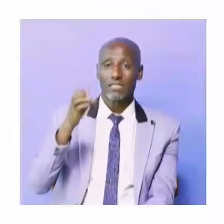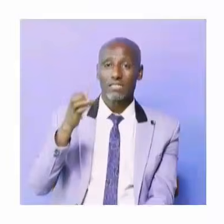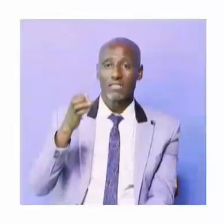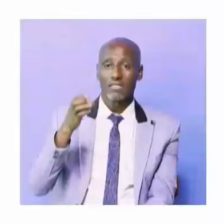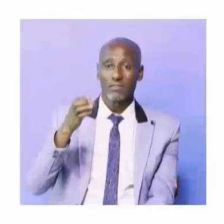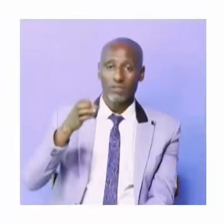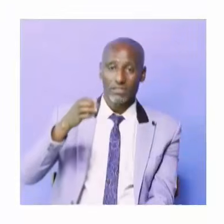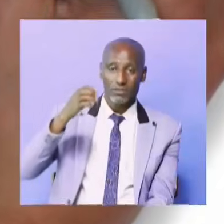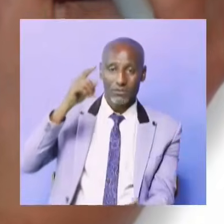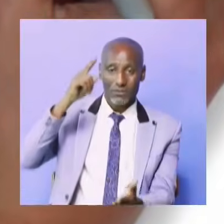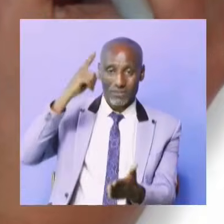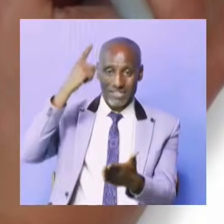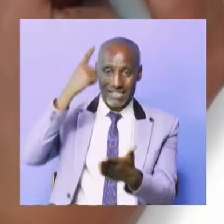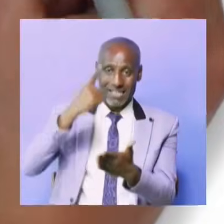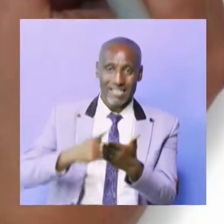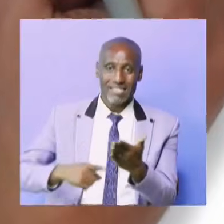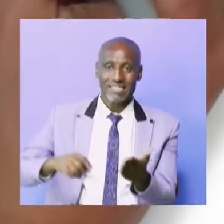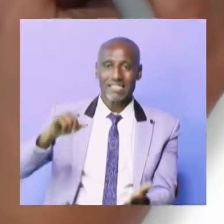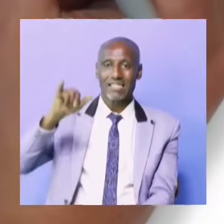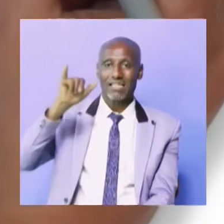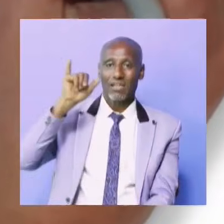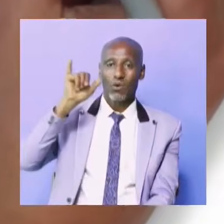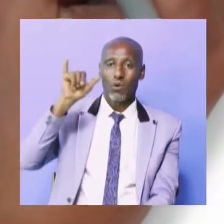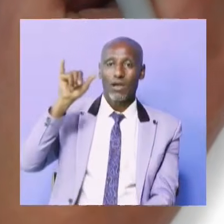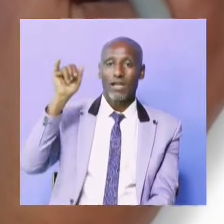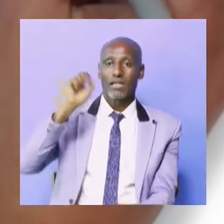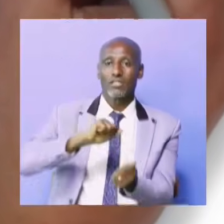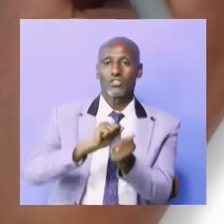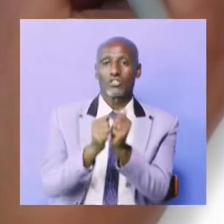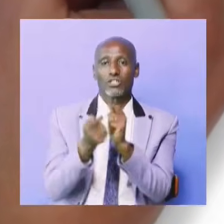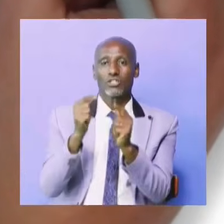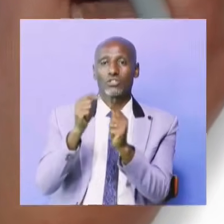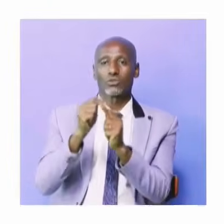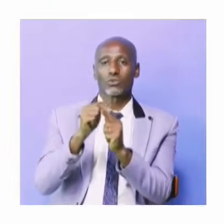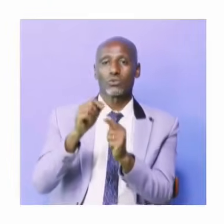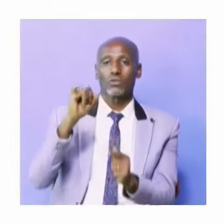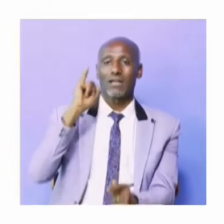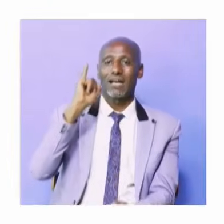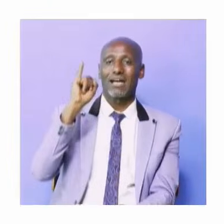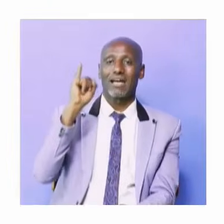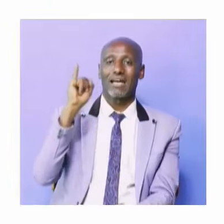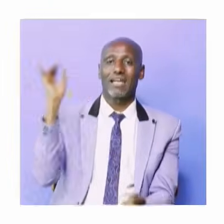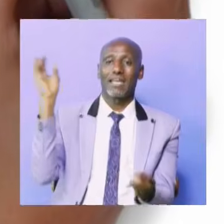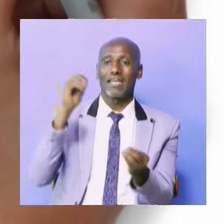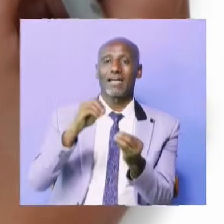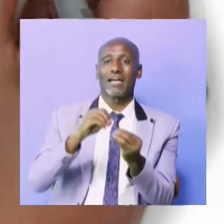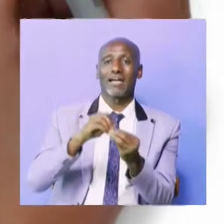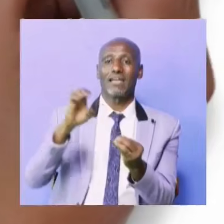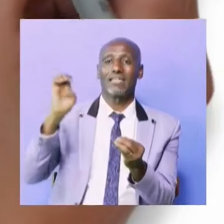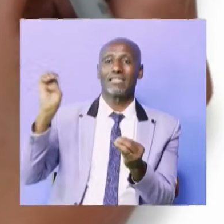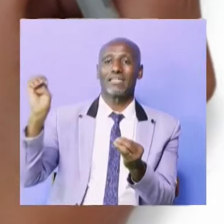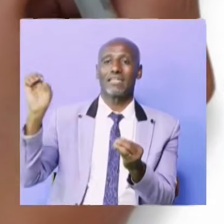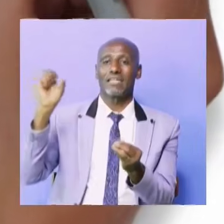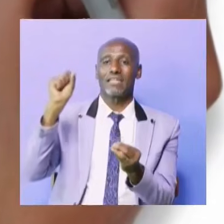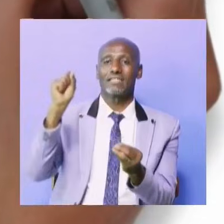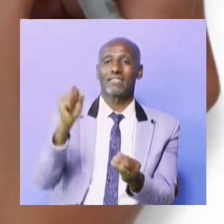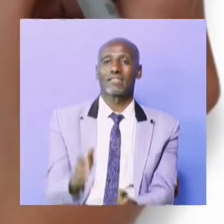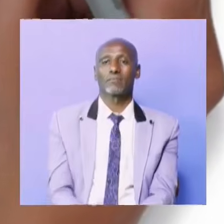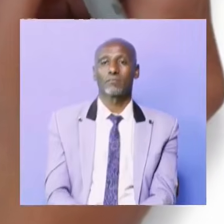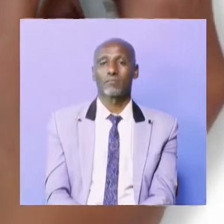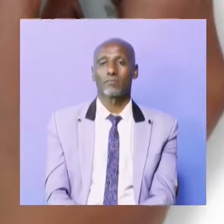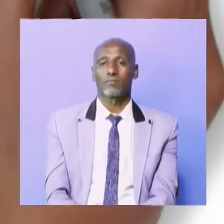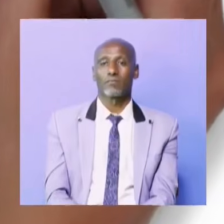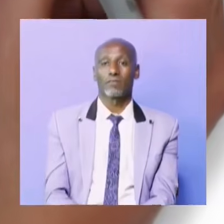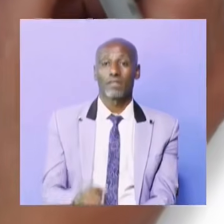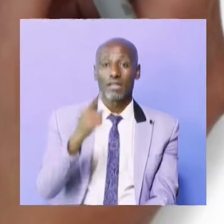cancel Y and change it into I. Then we add what? ES. So it becomes cries